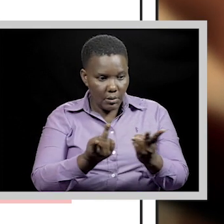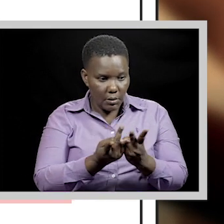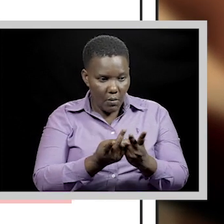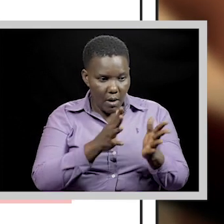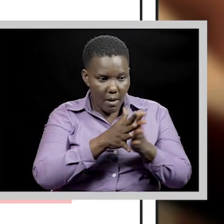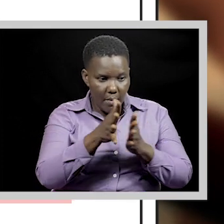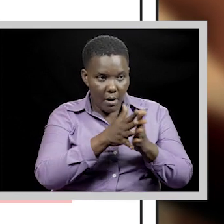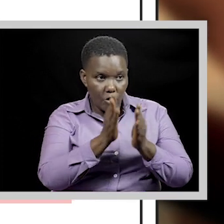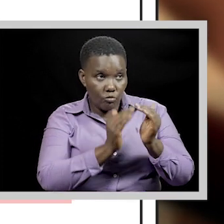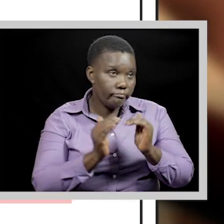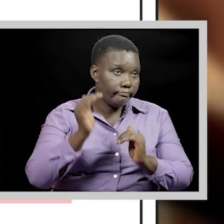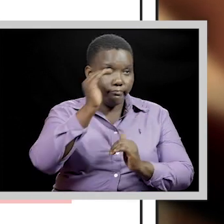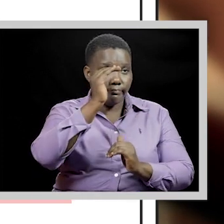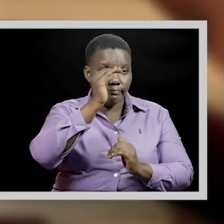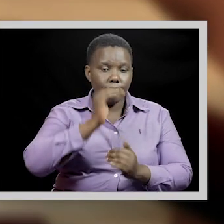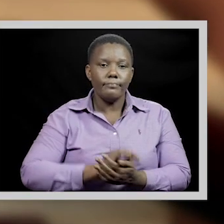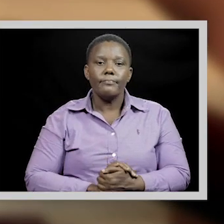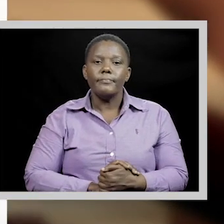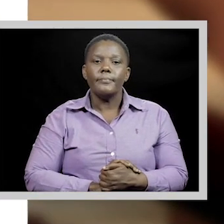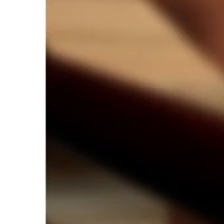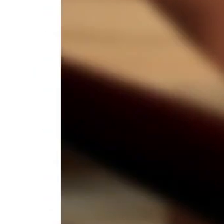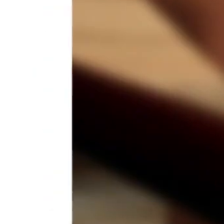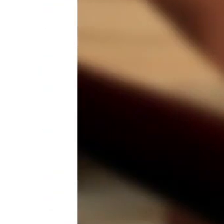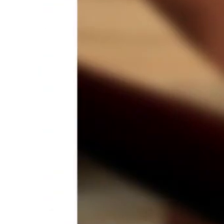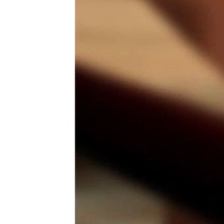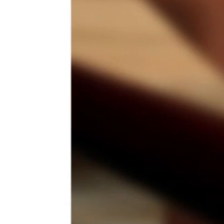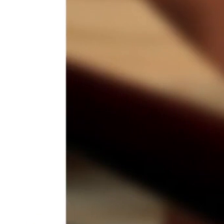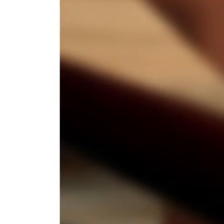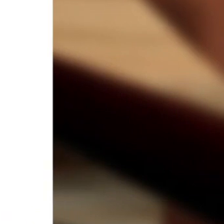details for stated.